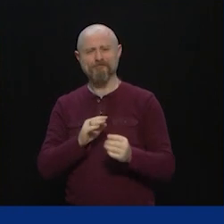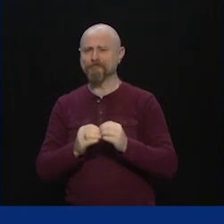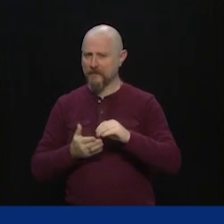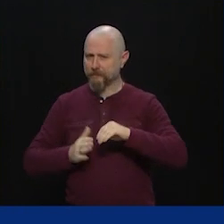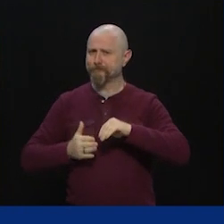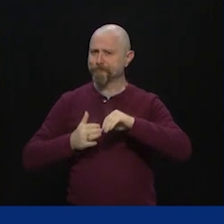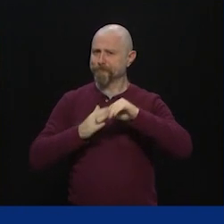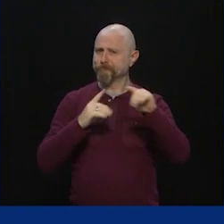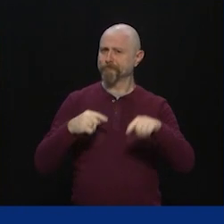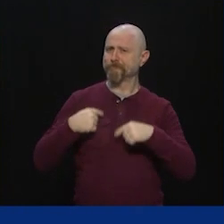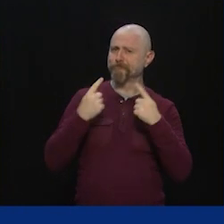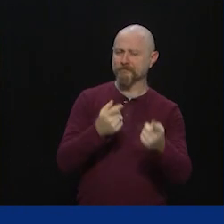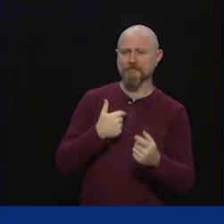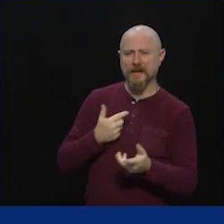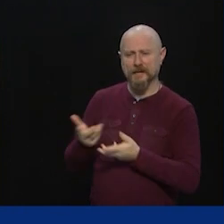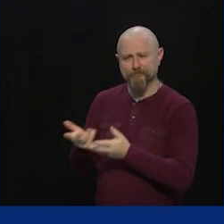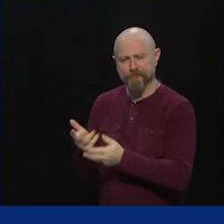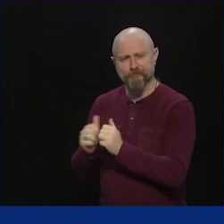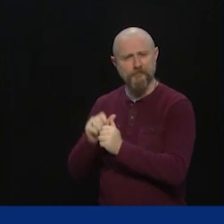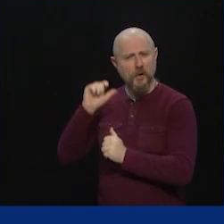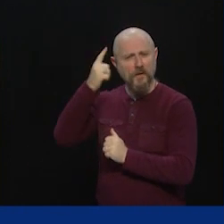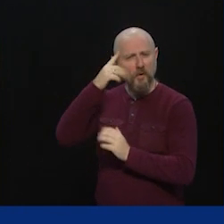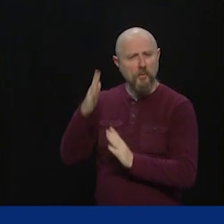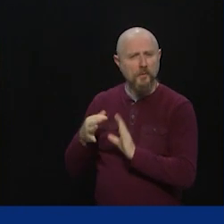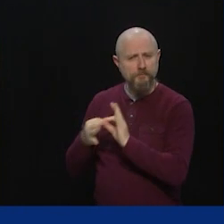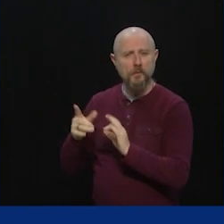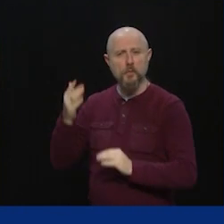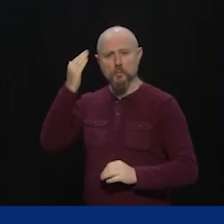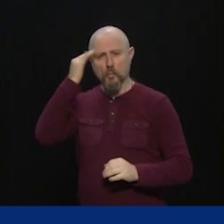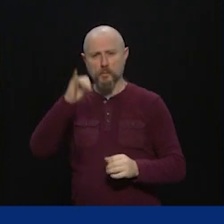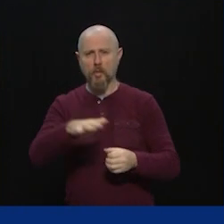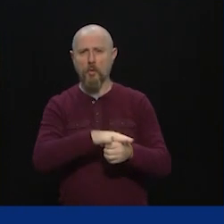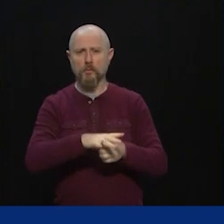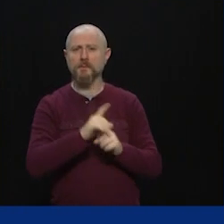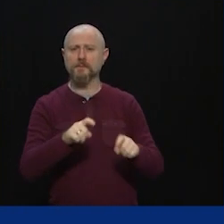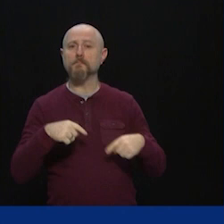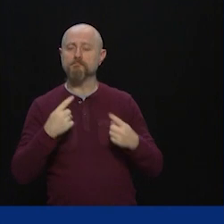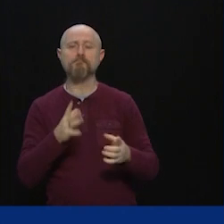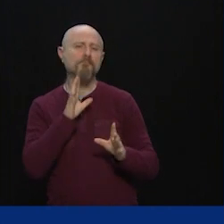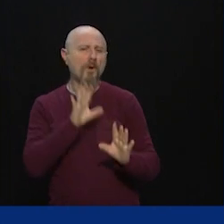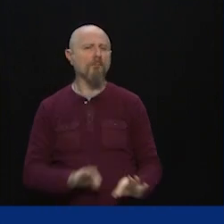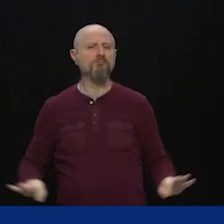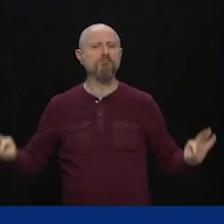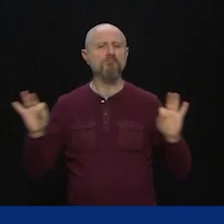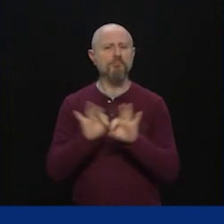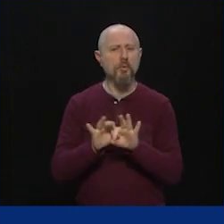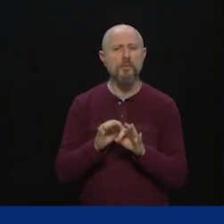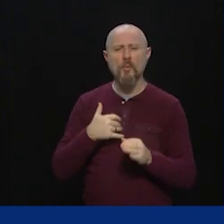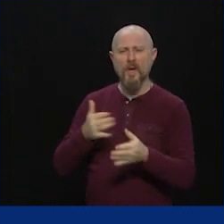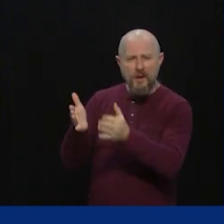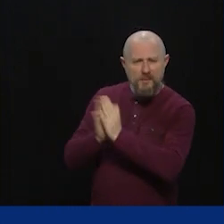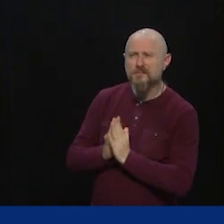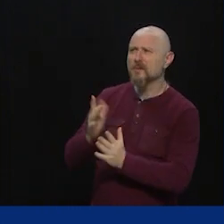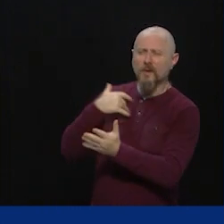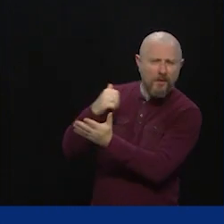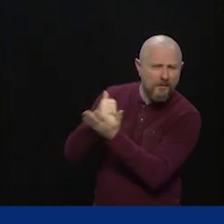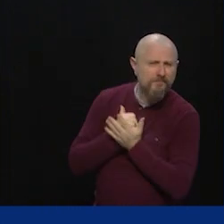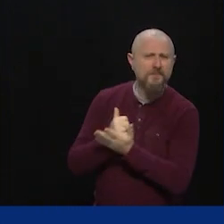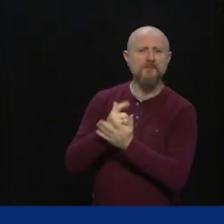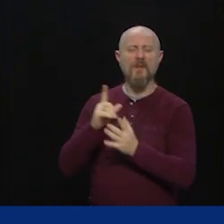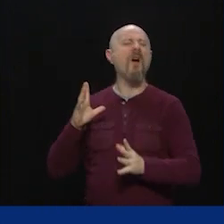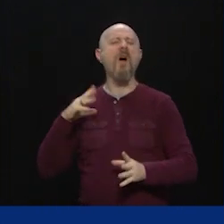our local needs has been critically important, because when we've asked for assistance, Governor Hochul has delivered time and time